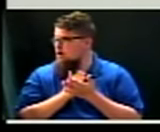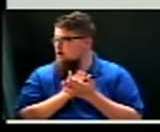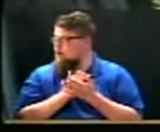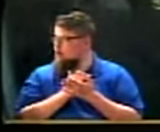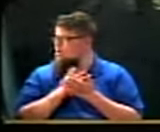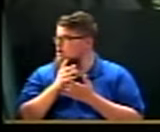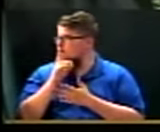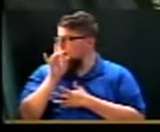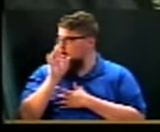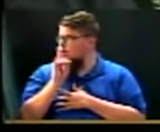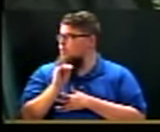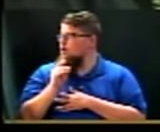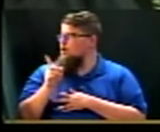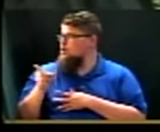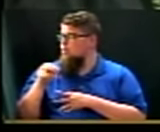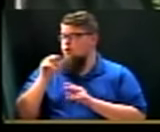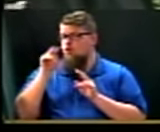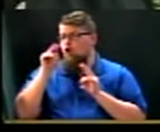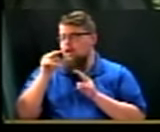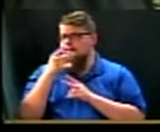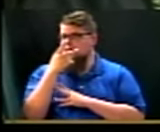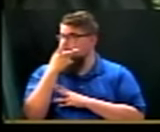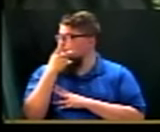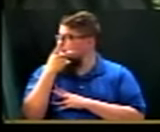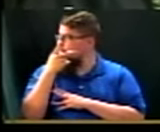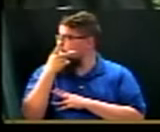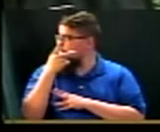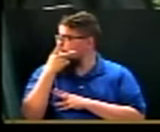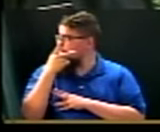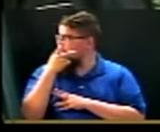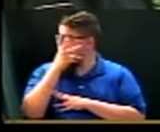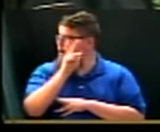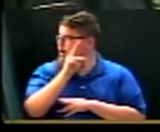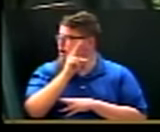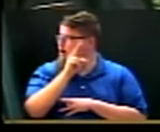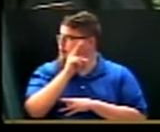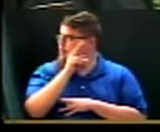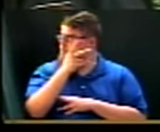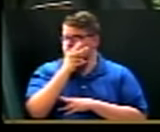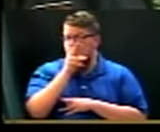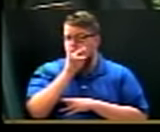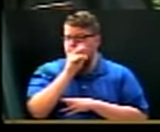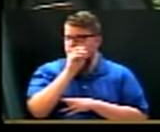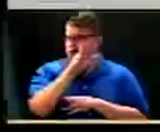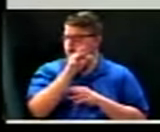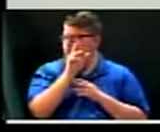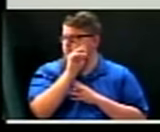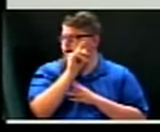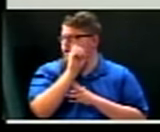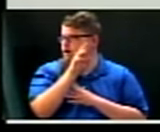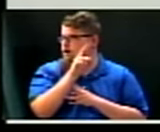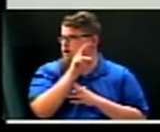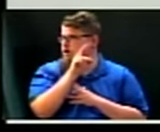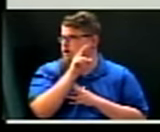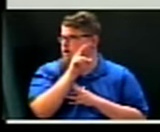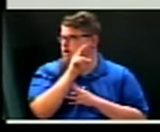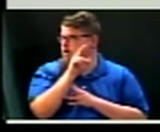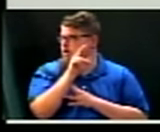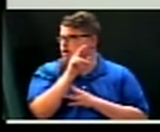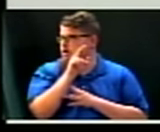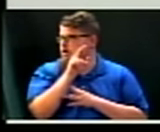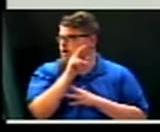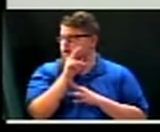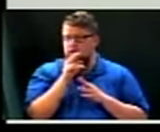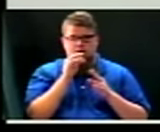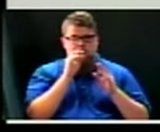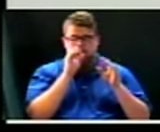when we're looking at the PR there, I assume that's primary rater, none of your others had that